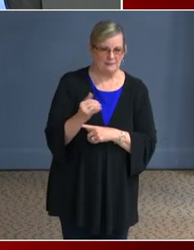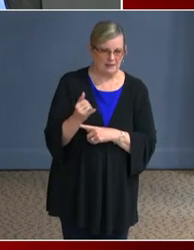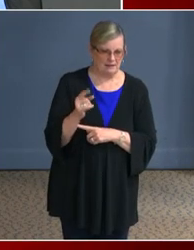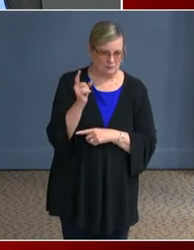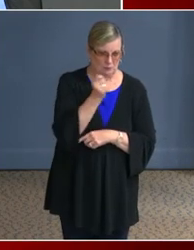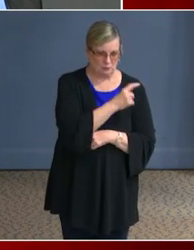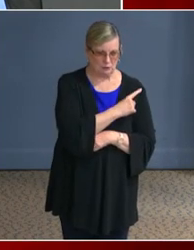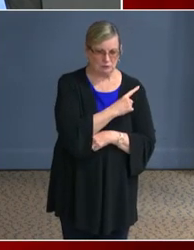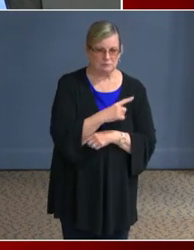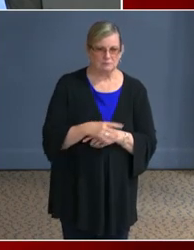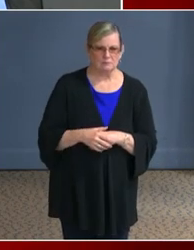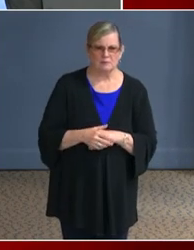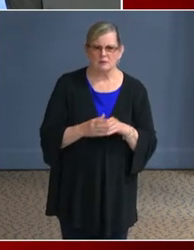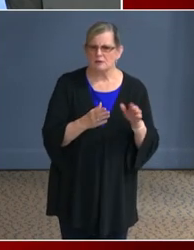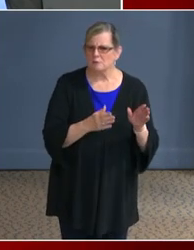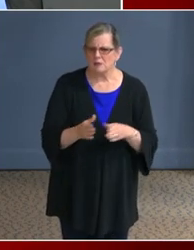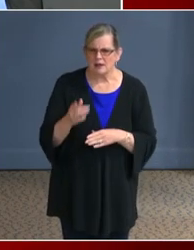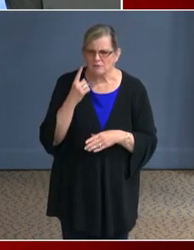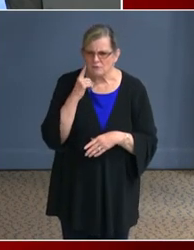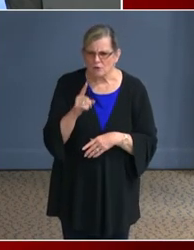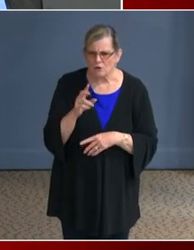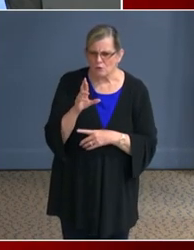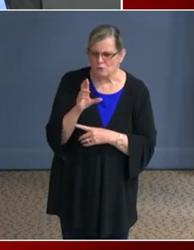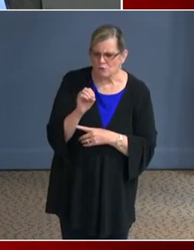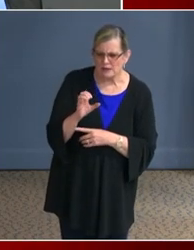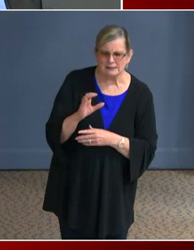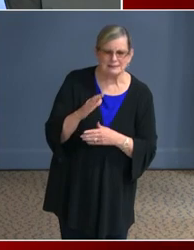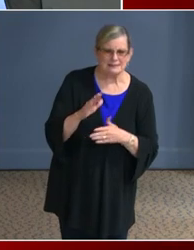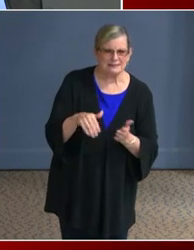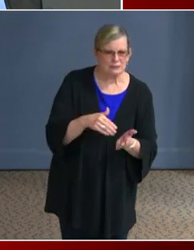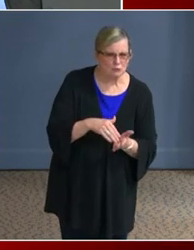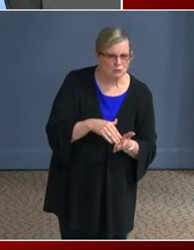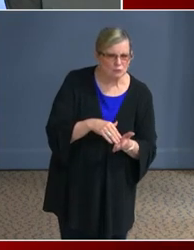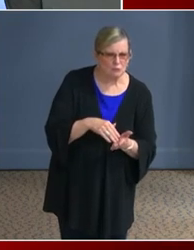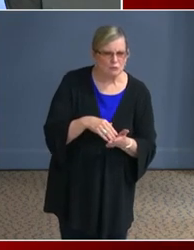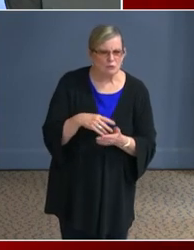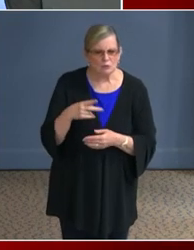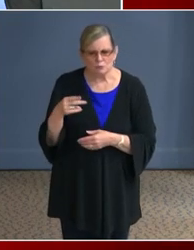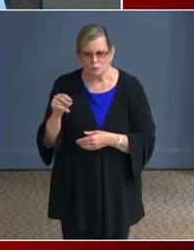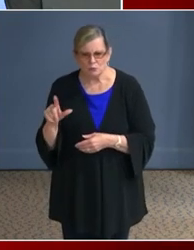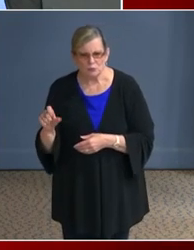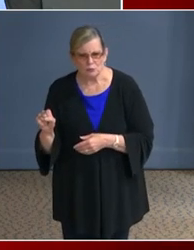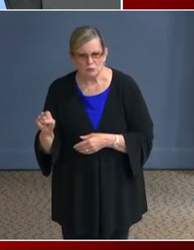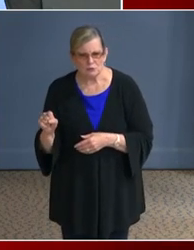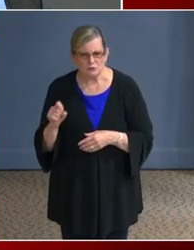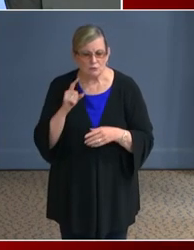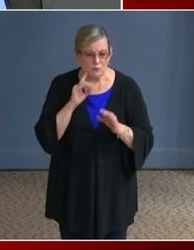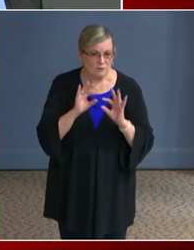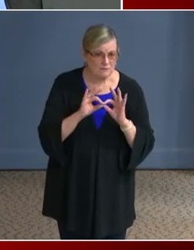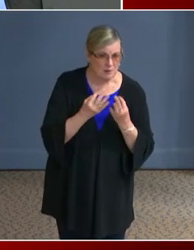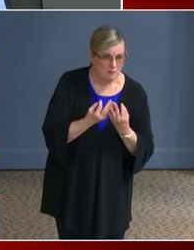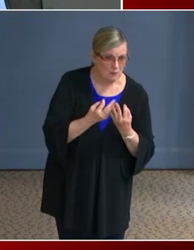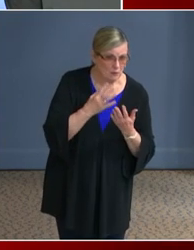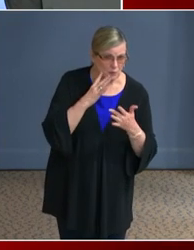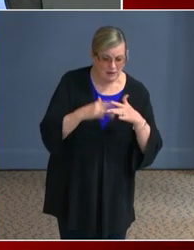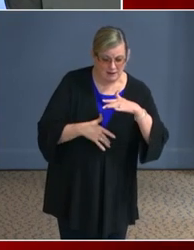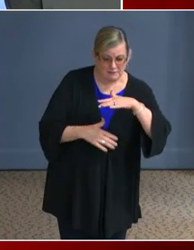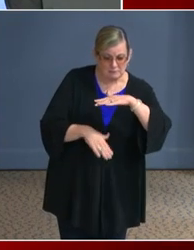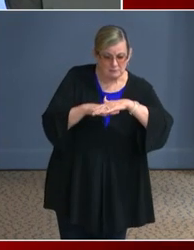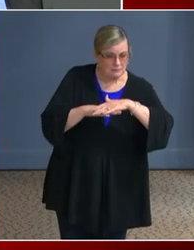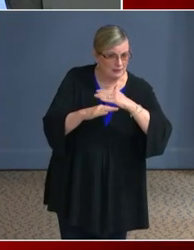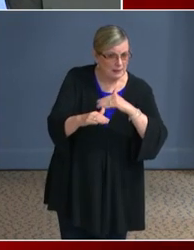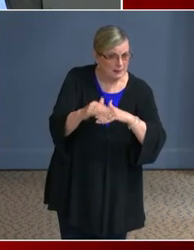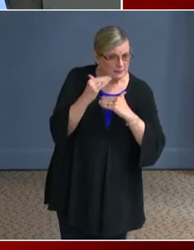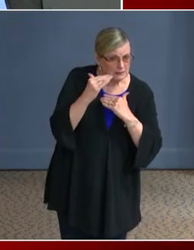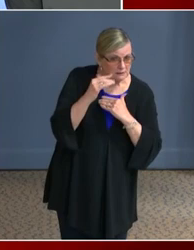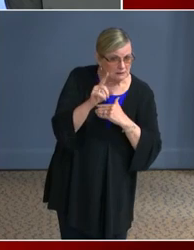what are the plans for rec centers and pools this summer and/or other activities for families? Will there be capacity limits?